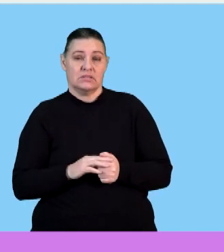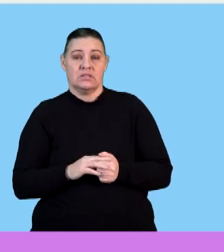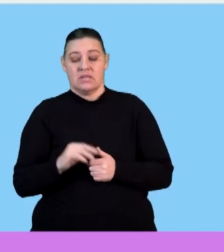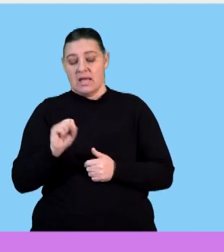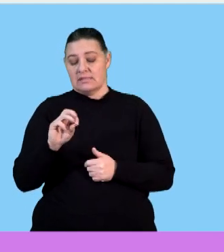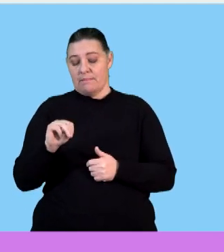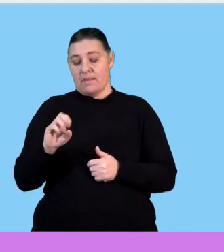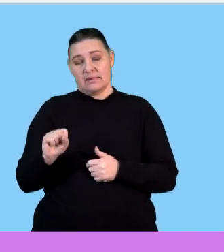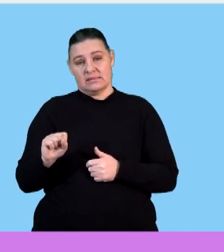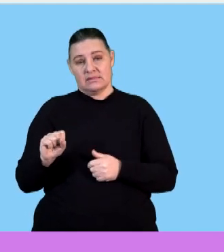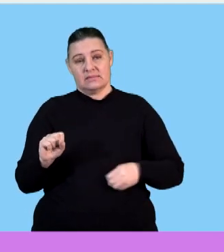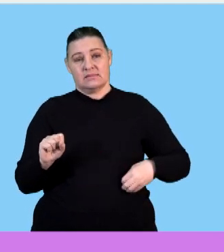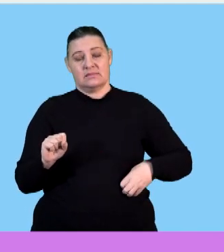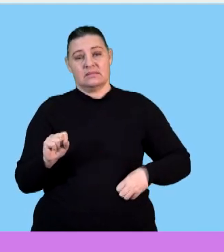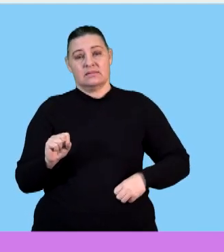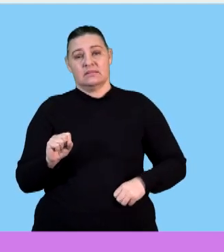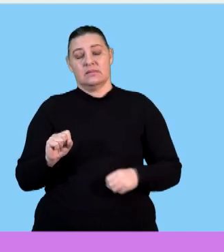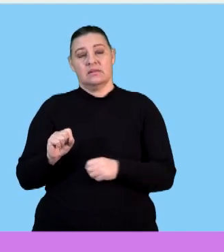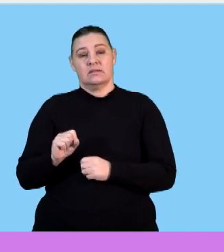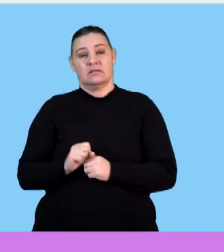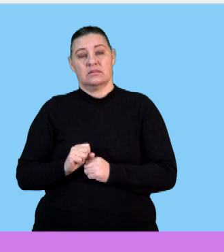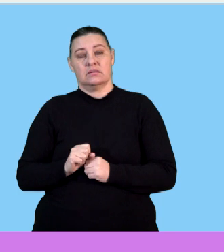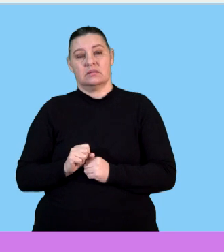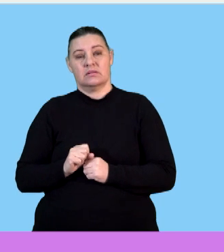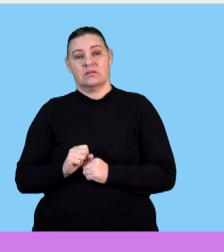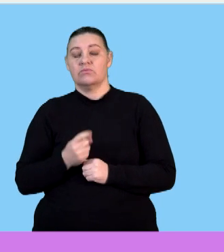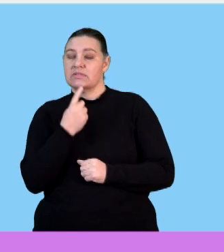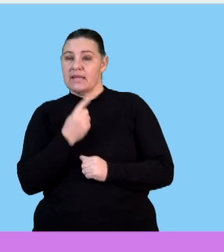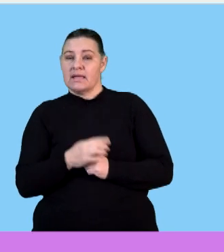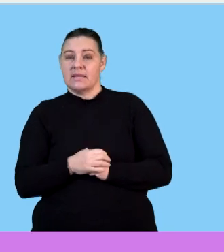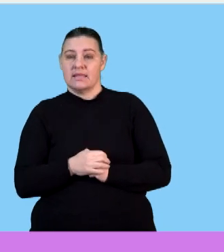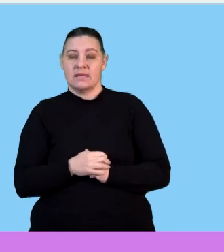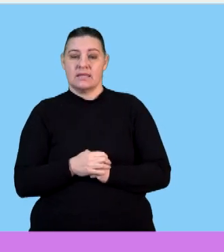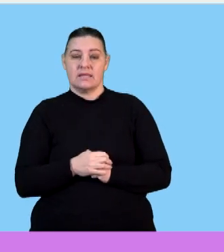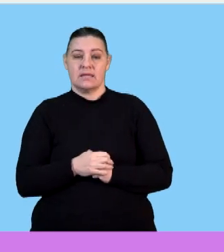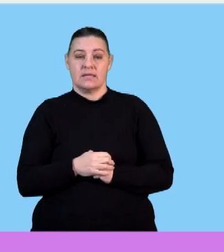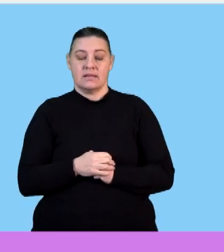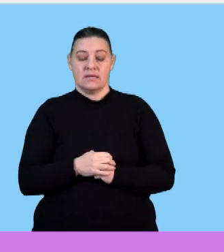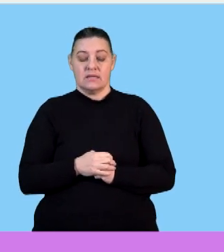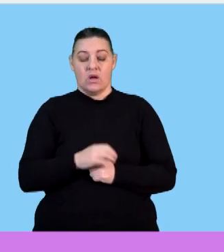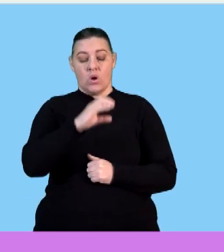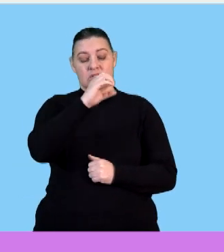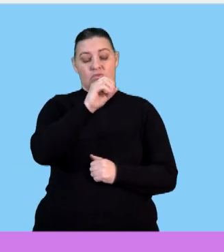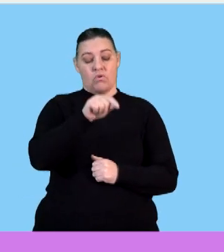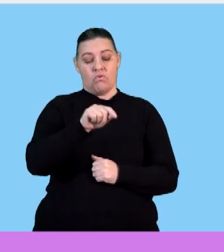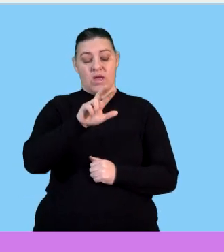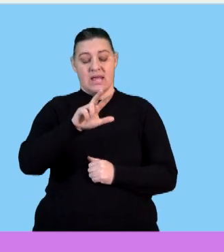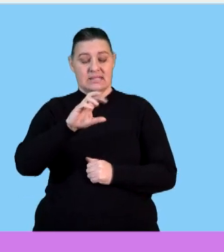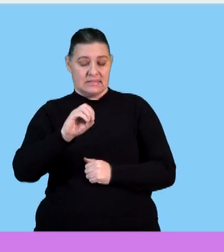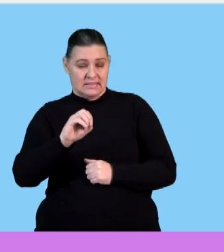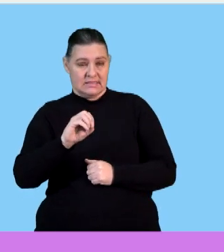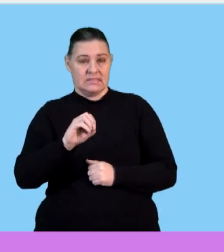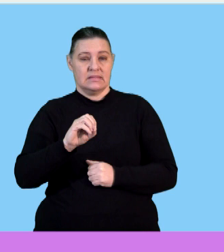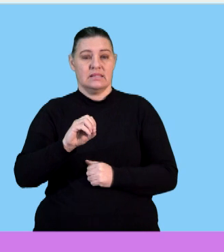right here. Okay, to relatives. So we will say 80 cents times 30 is